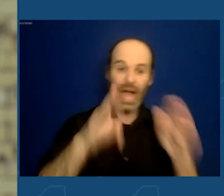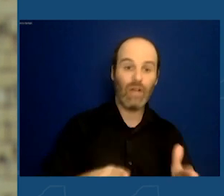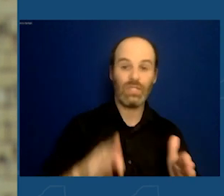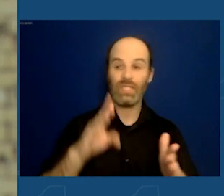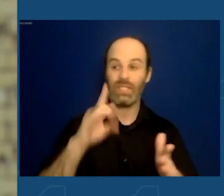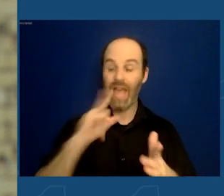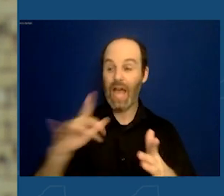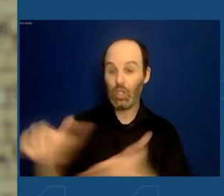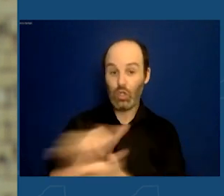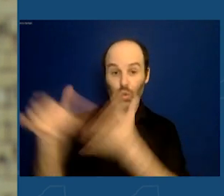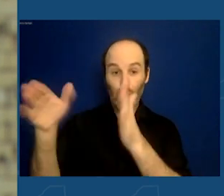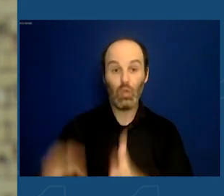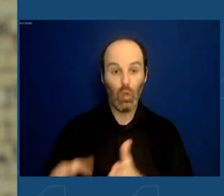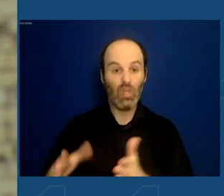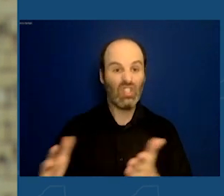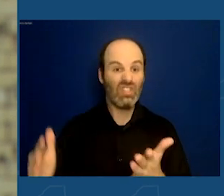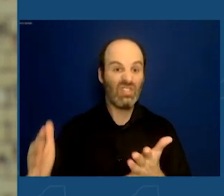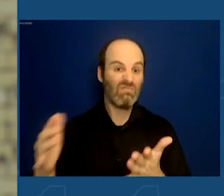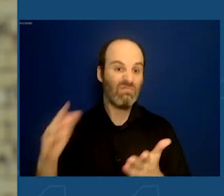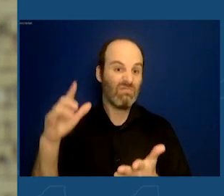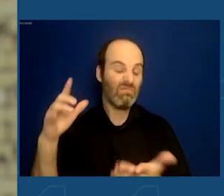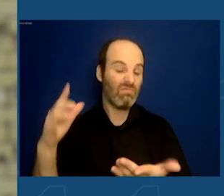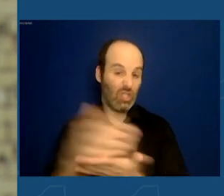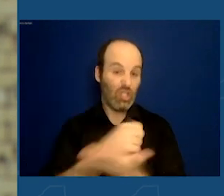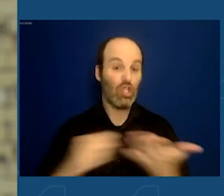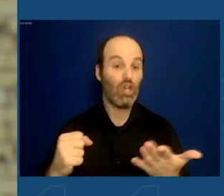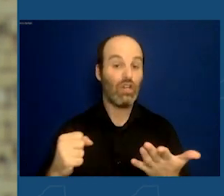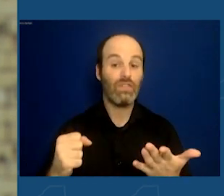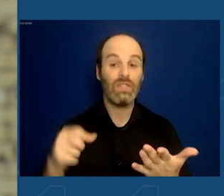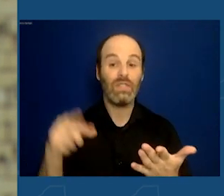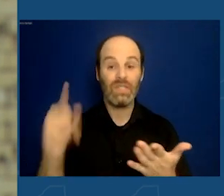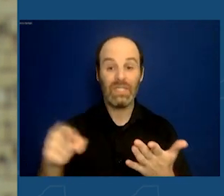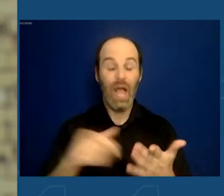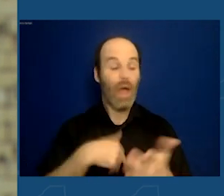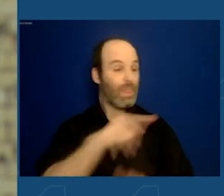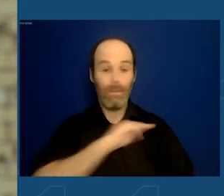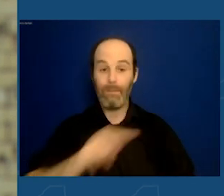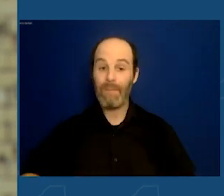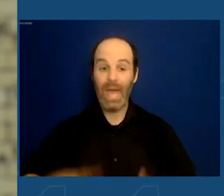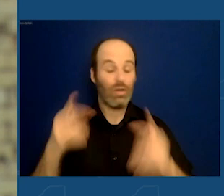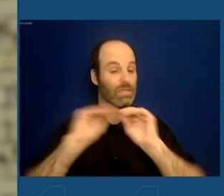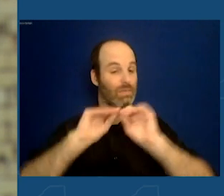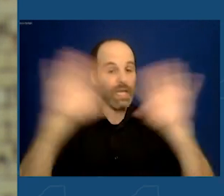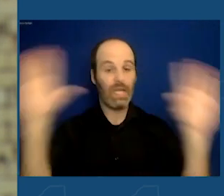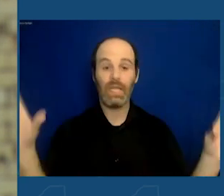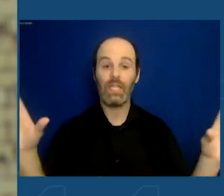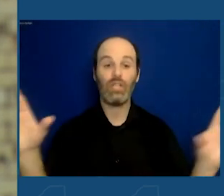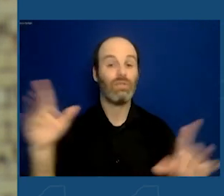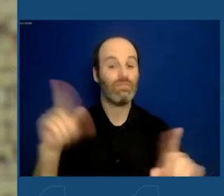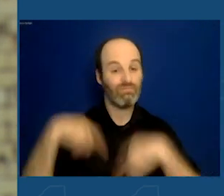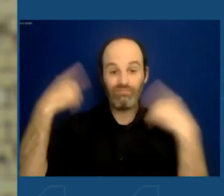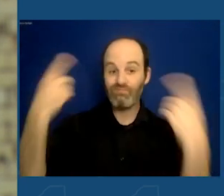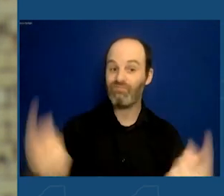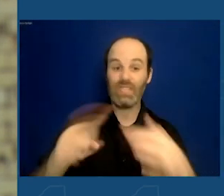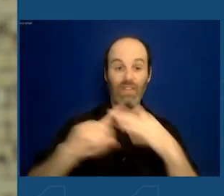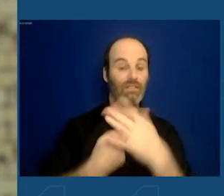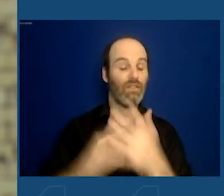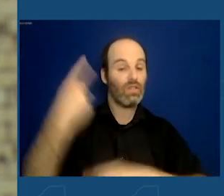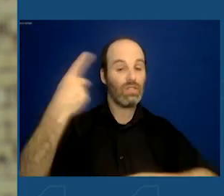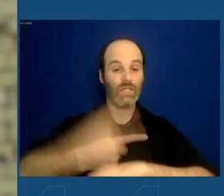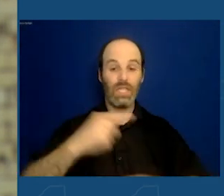Adams administration has been clear, the mayor has been clear from day one, that every community has